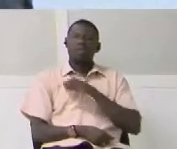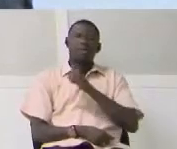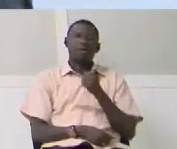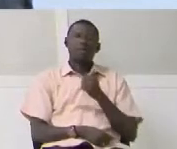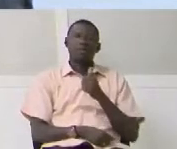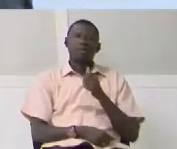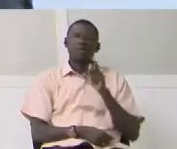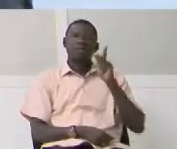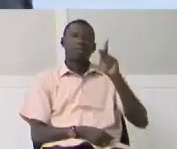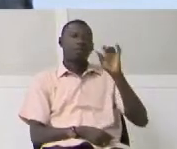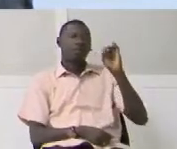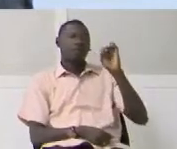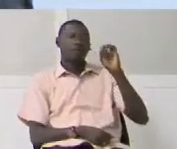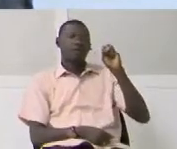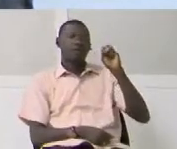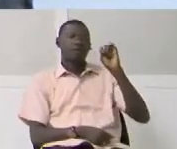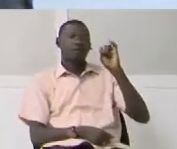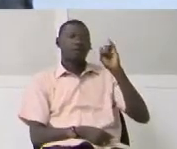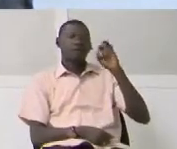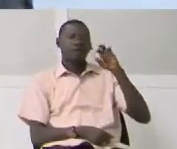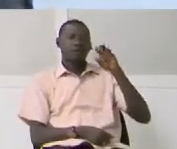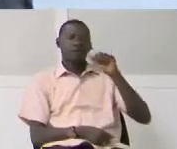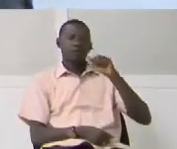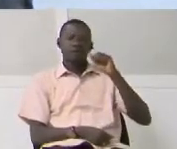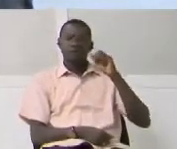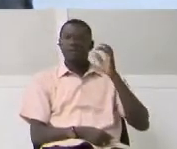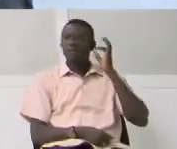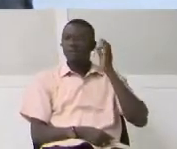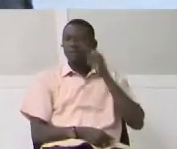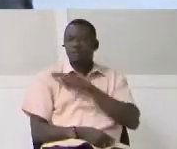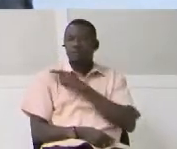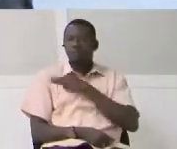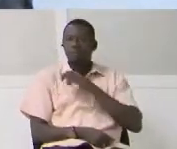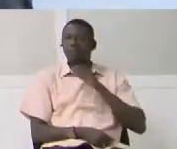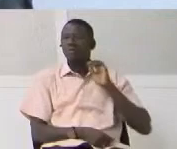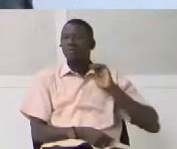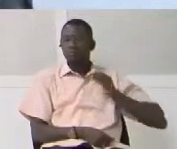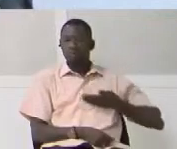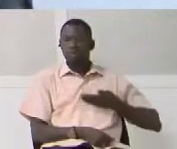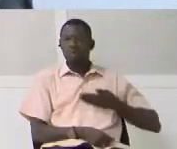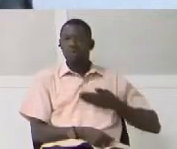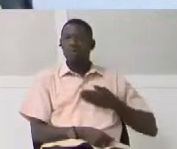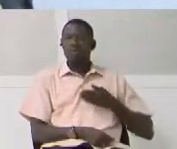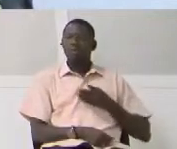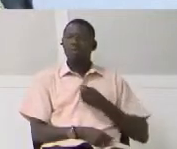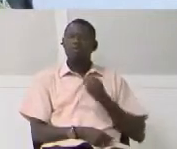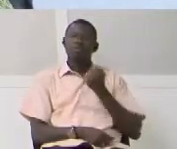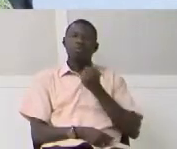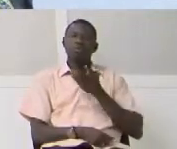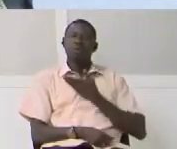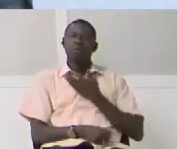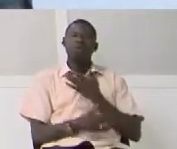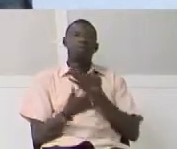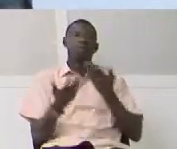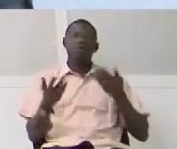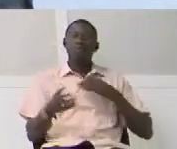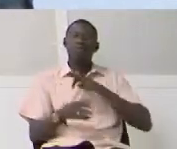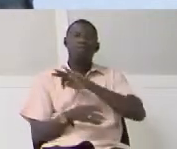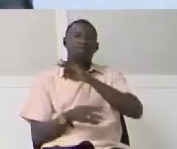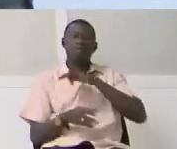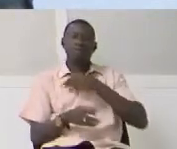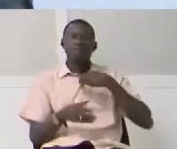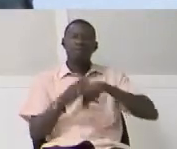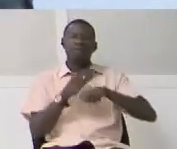kolbali ak daayum nek gos Mustafa family ñu newe and his sister jabar am sama wala